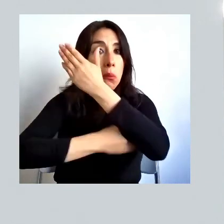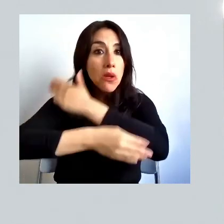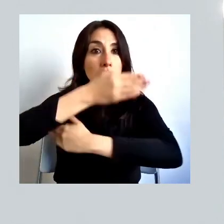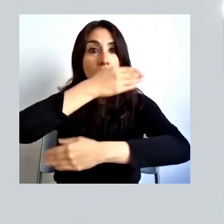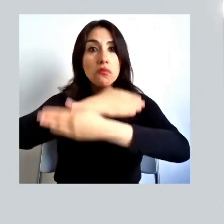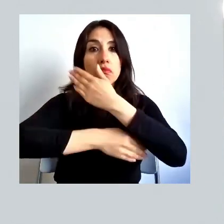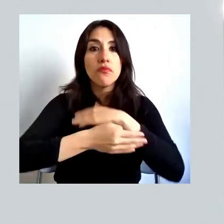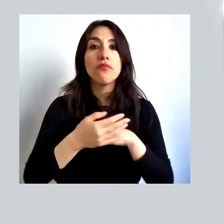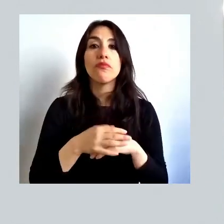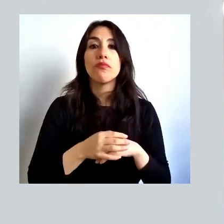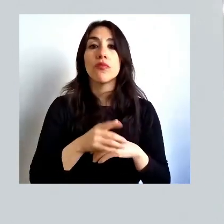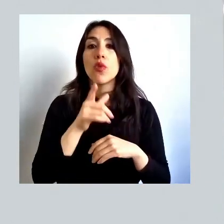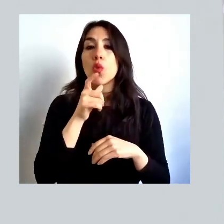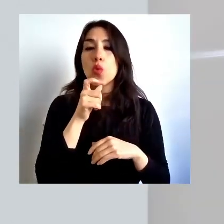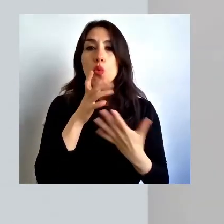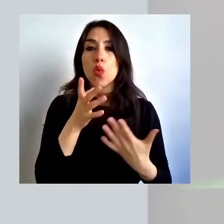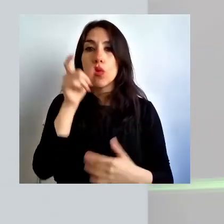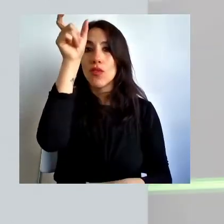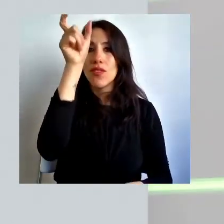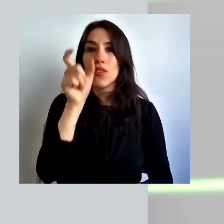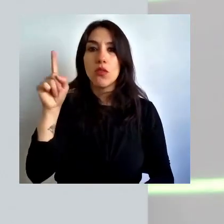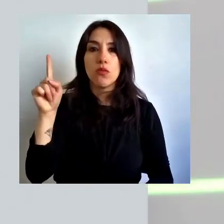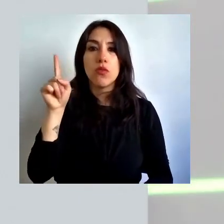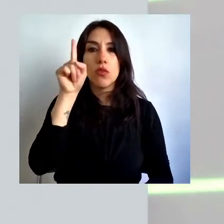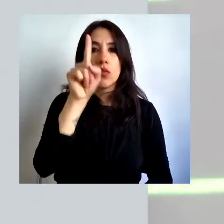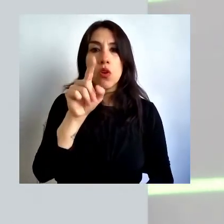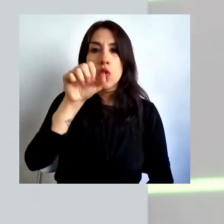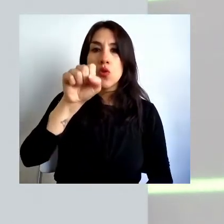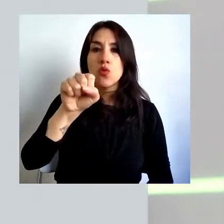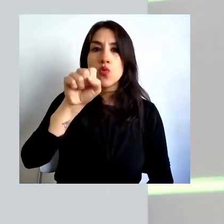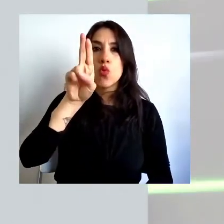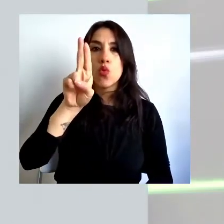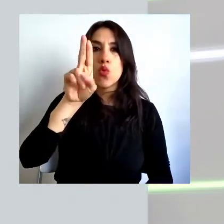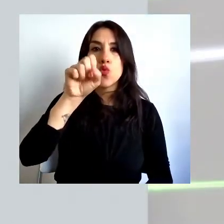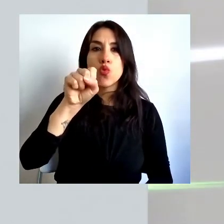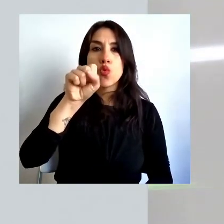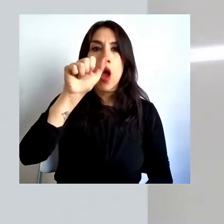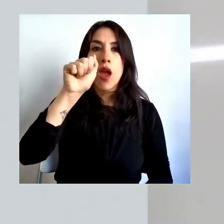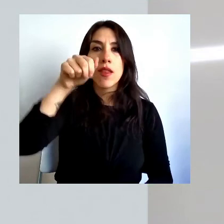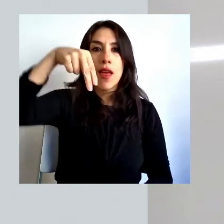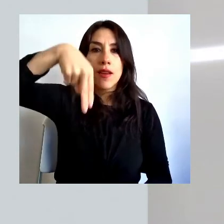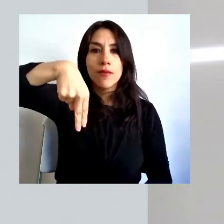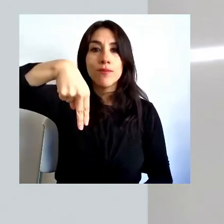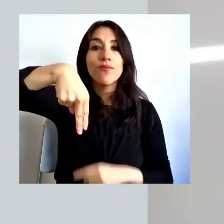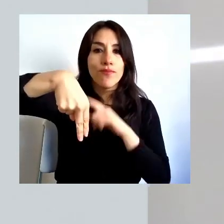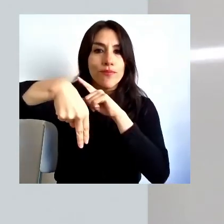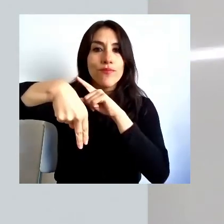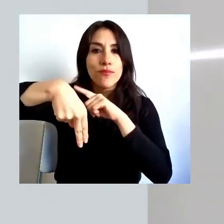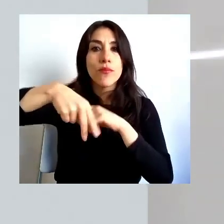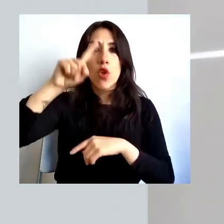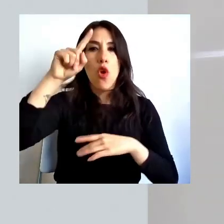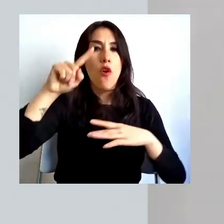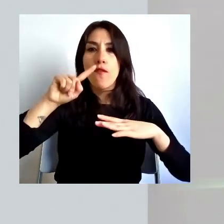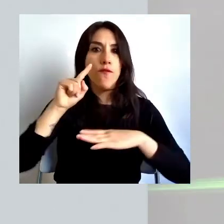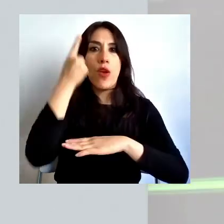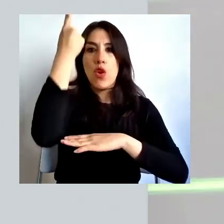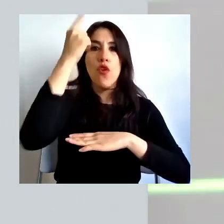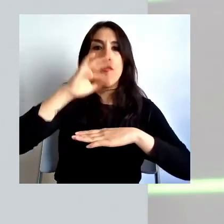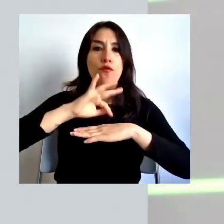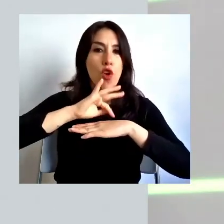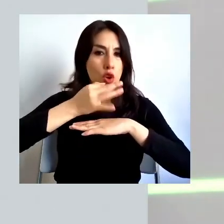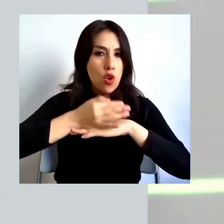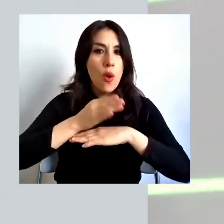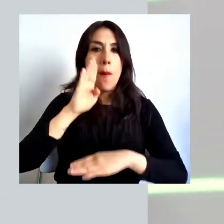internationalization of corporate strategies around disability. We will have presentations with from Susan Scott Parker, founder of